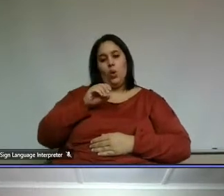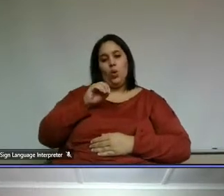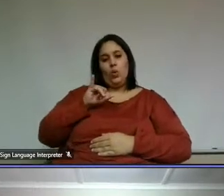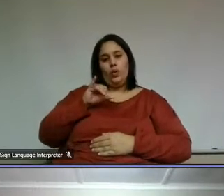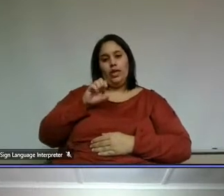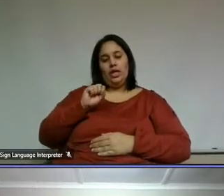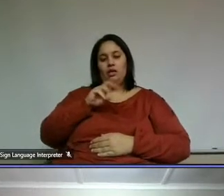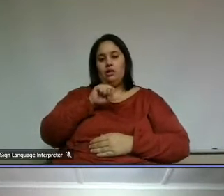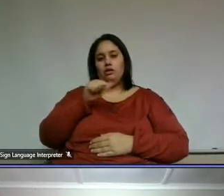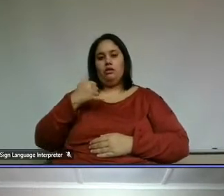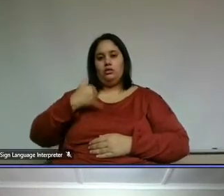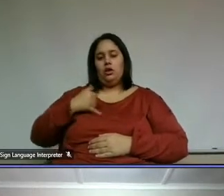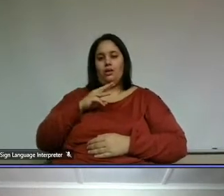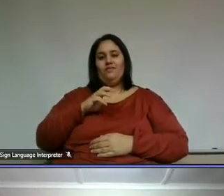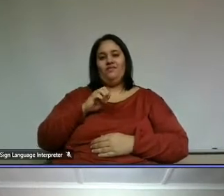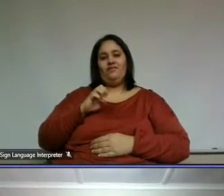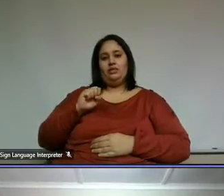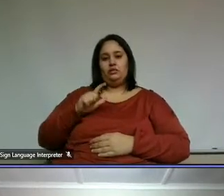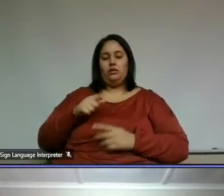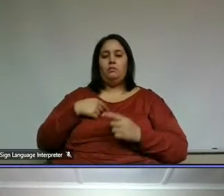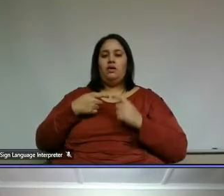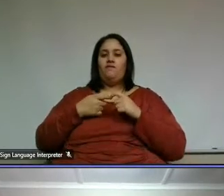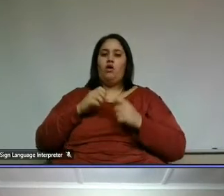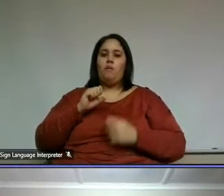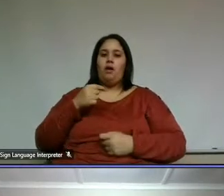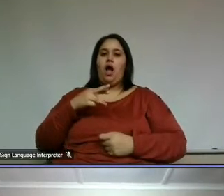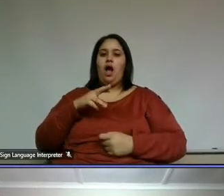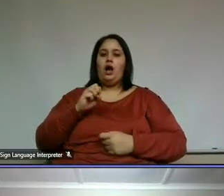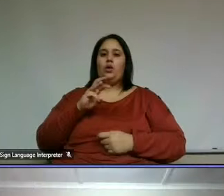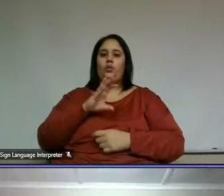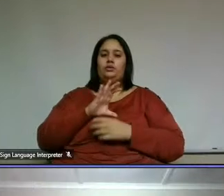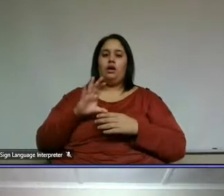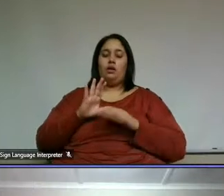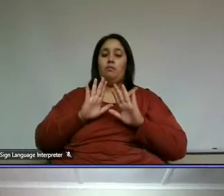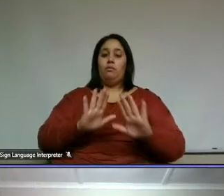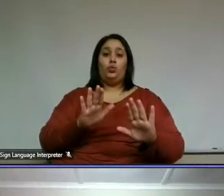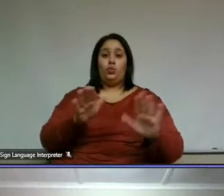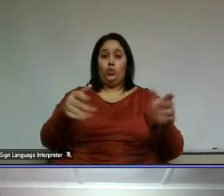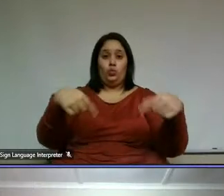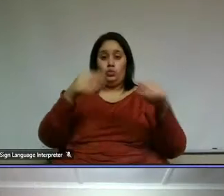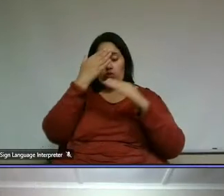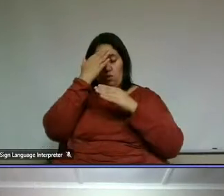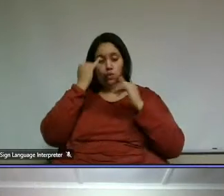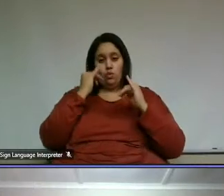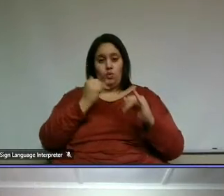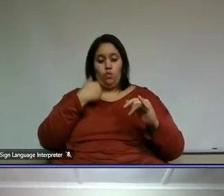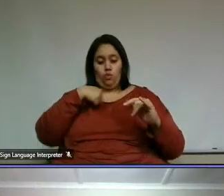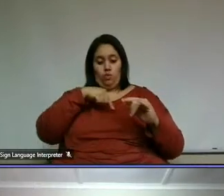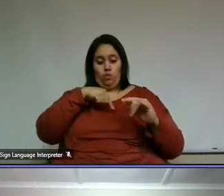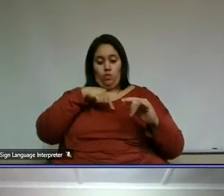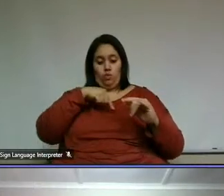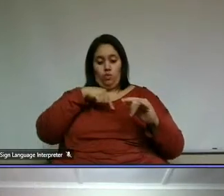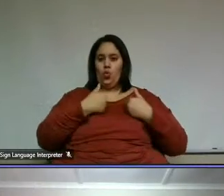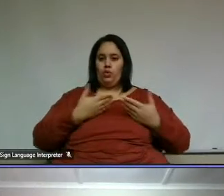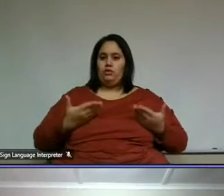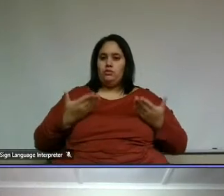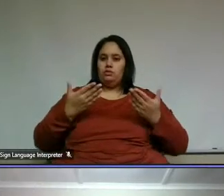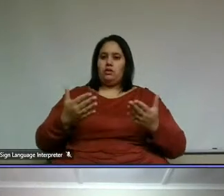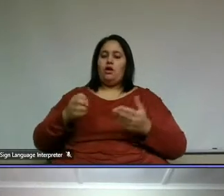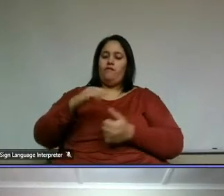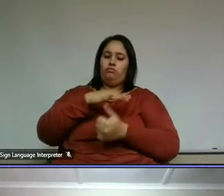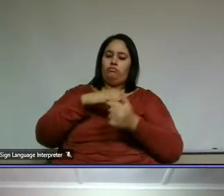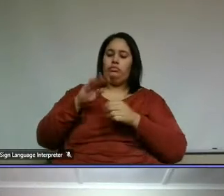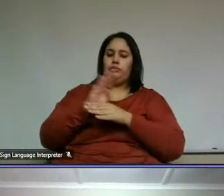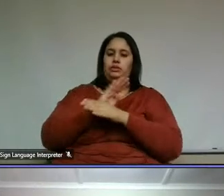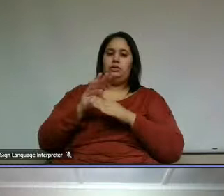Agri Western Cape. For those that's not familiar with our organization, we serve commercial agriculture in the Western Cape